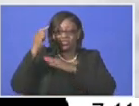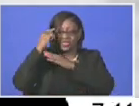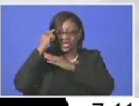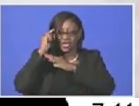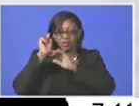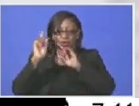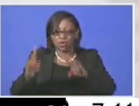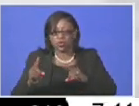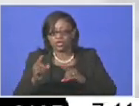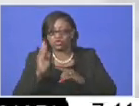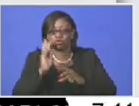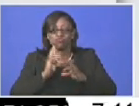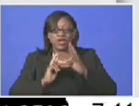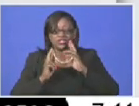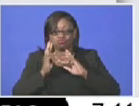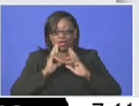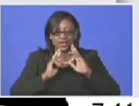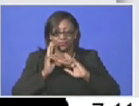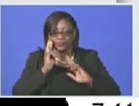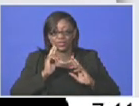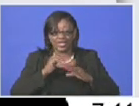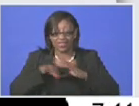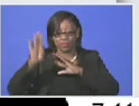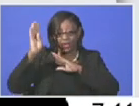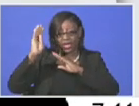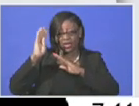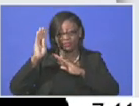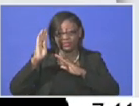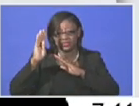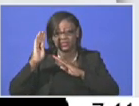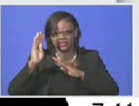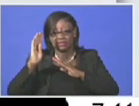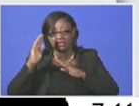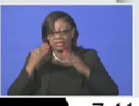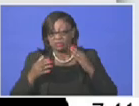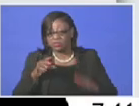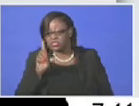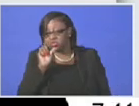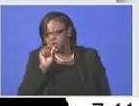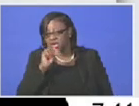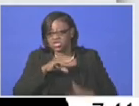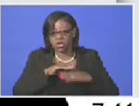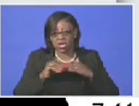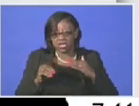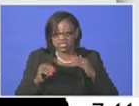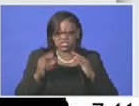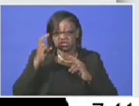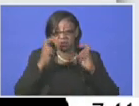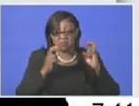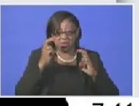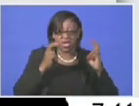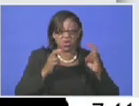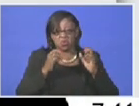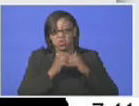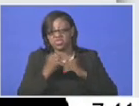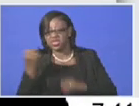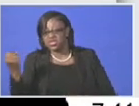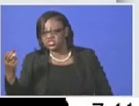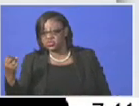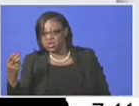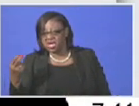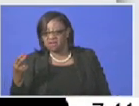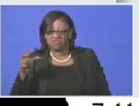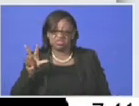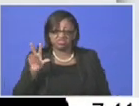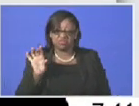bite at an inexpensive restaurant in the Bahamas that's pegged at $20 compared with a range of between $12